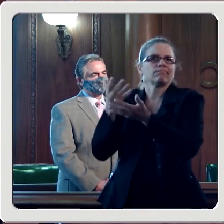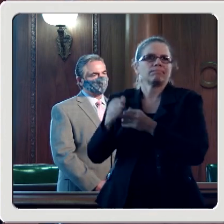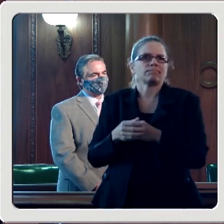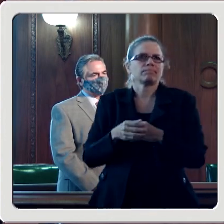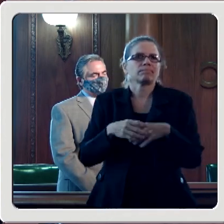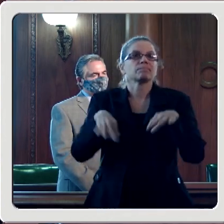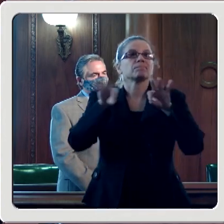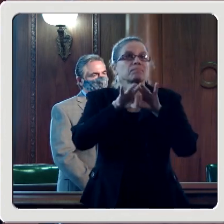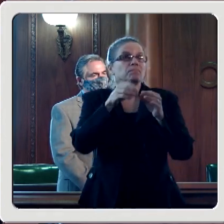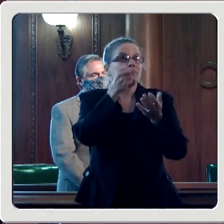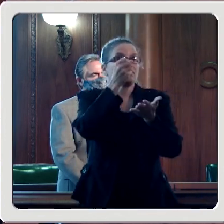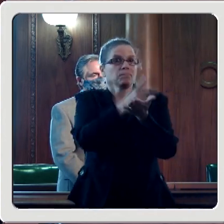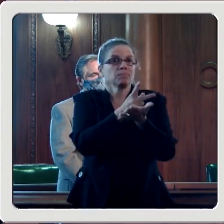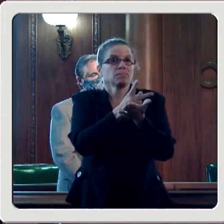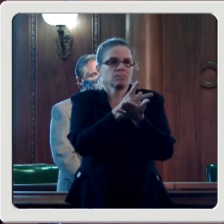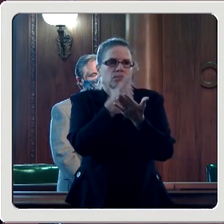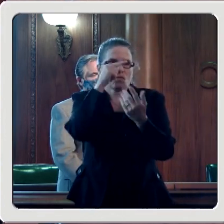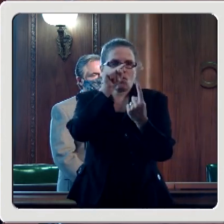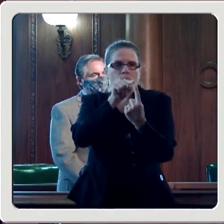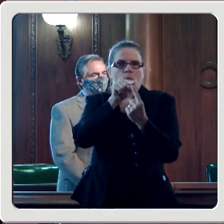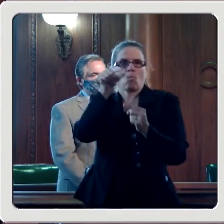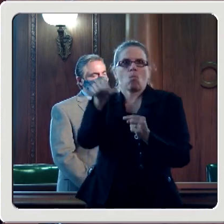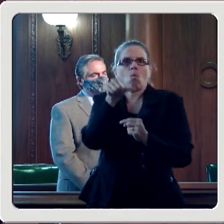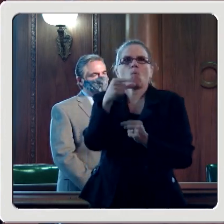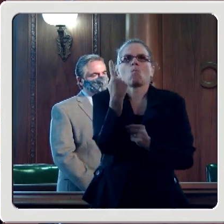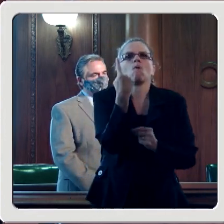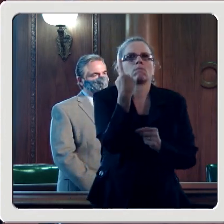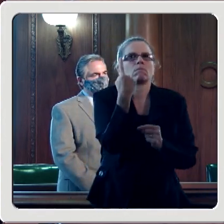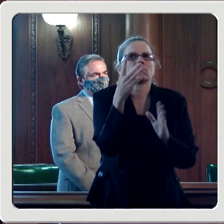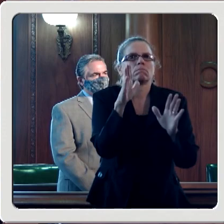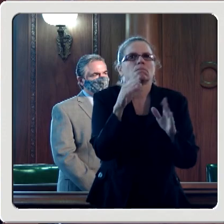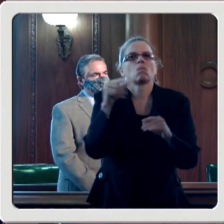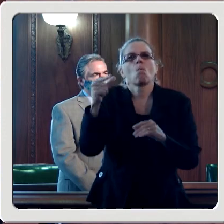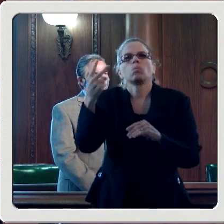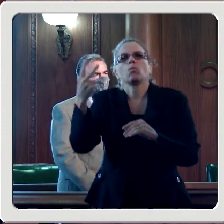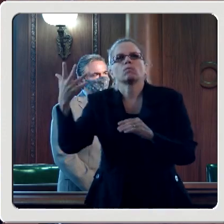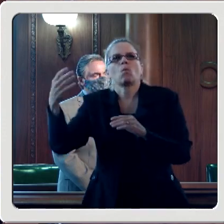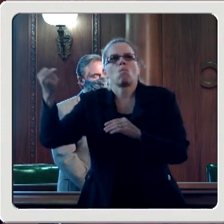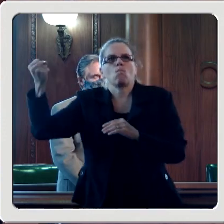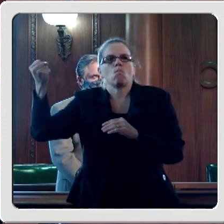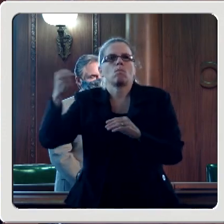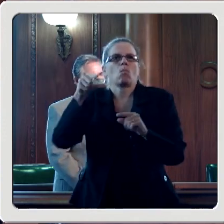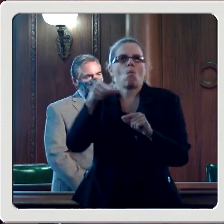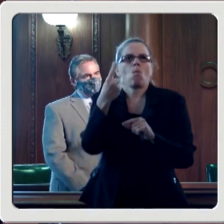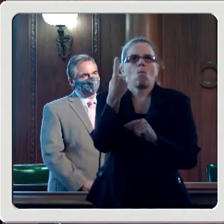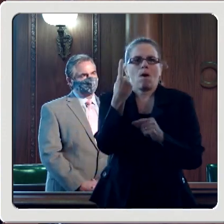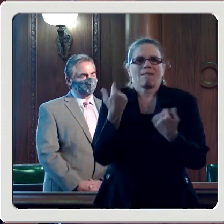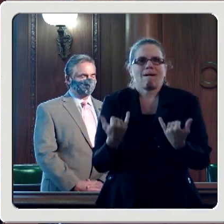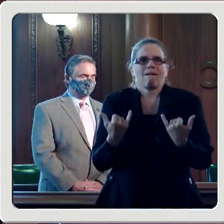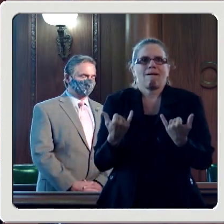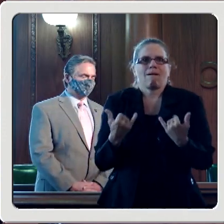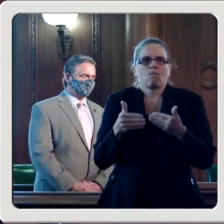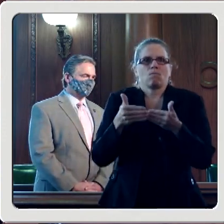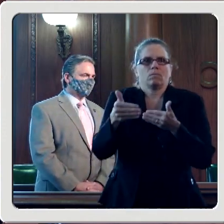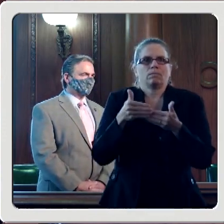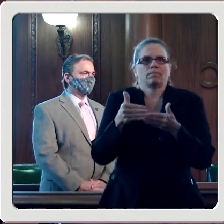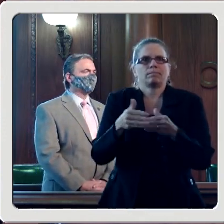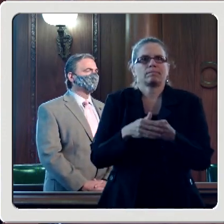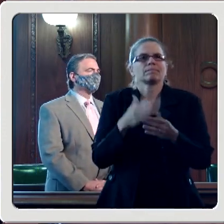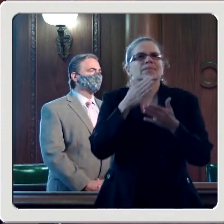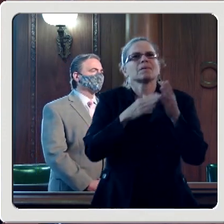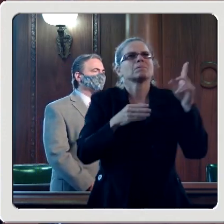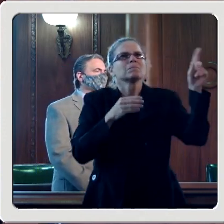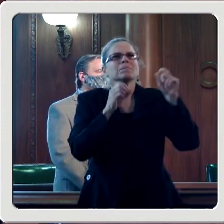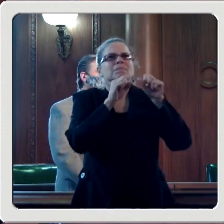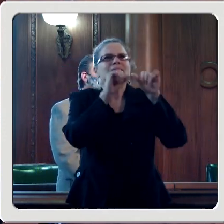we worked with Pat Sullivan, and we determined, given the age of some of our HVAC systems, it was